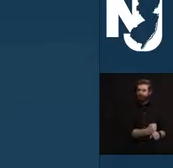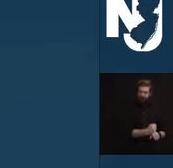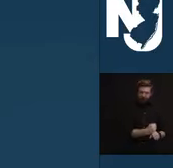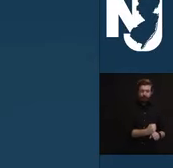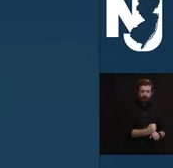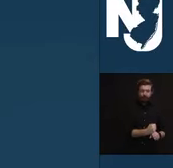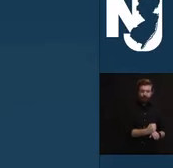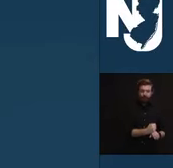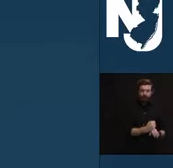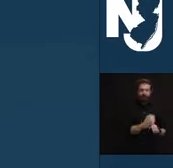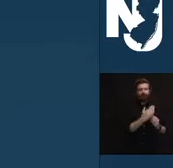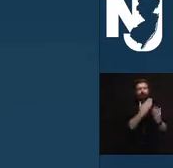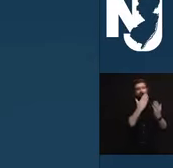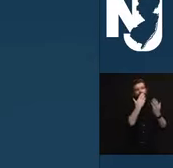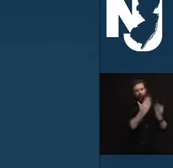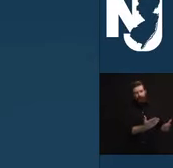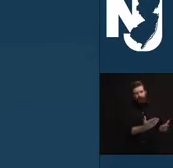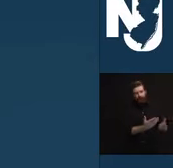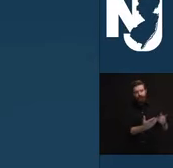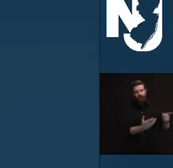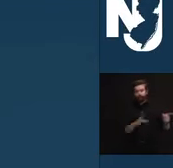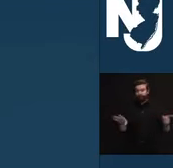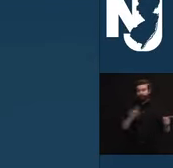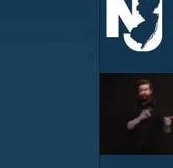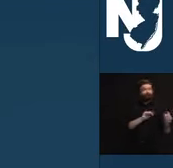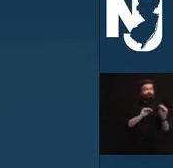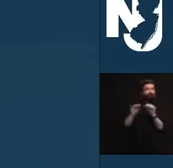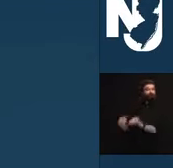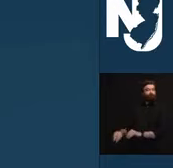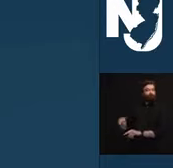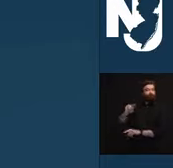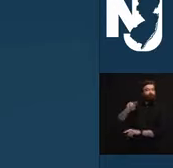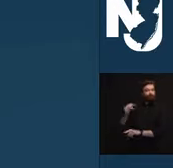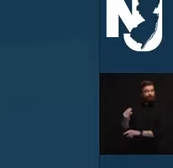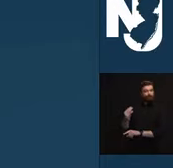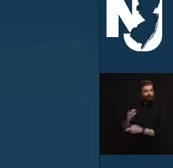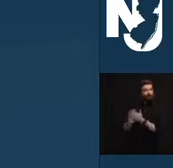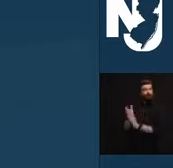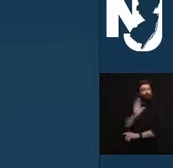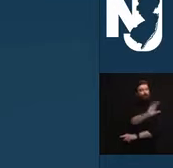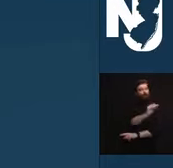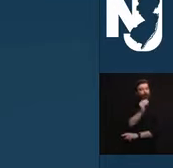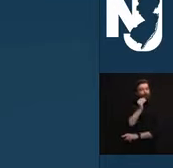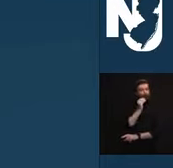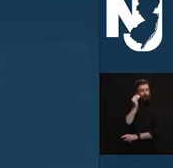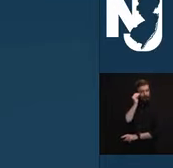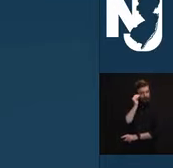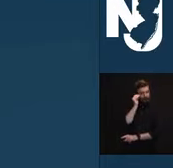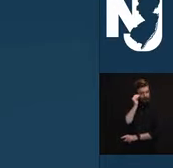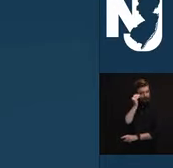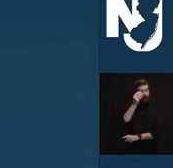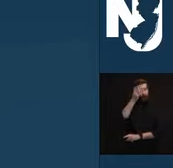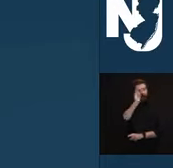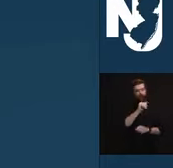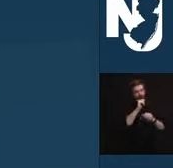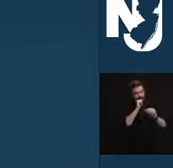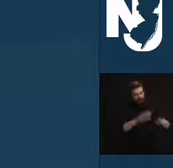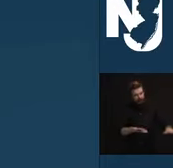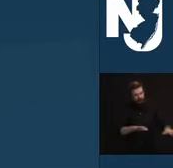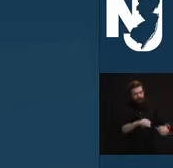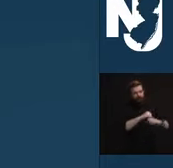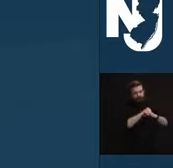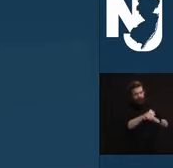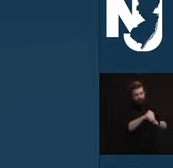for choosing to make her career and raise her family in the great state of New Jersey. May God bless and watch over her and her